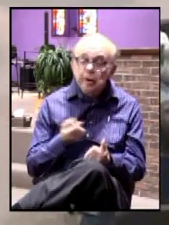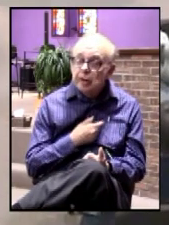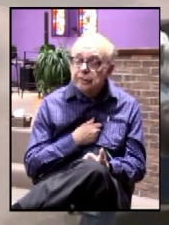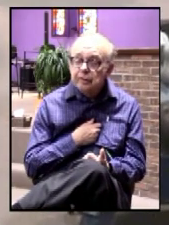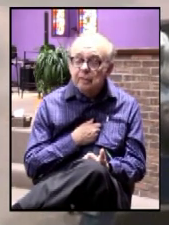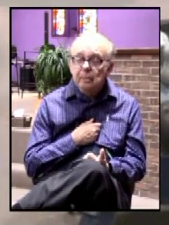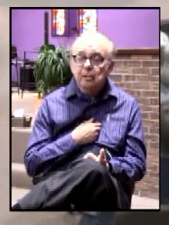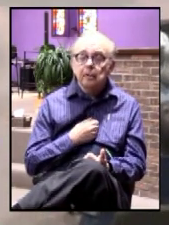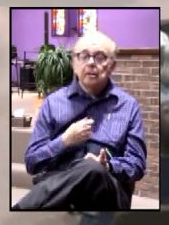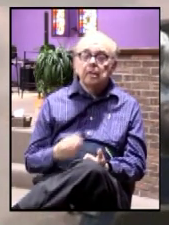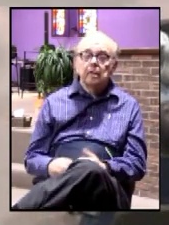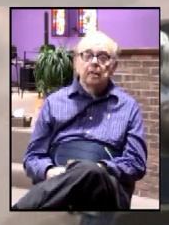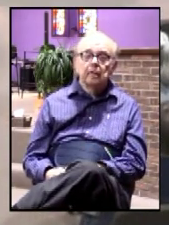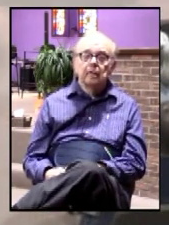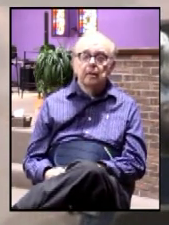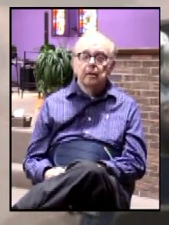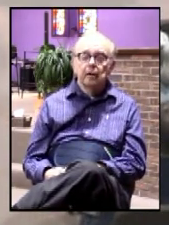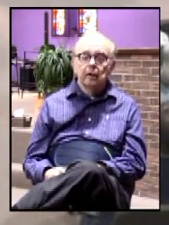us?